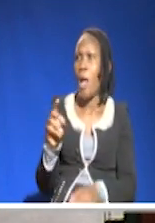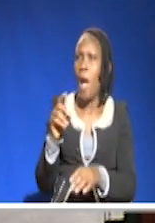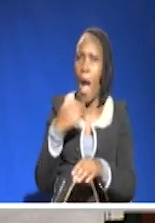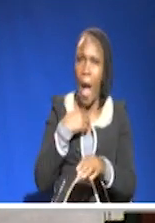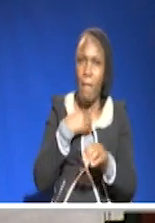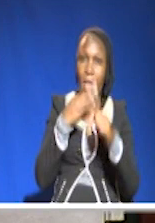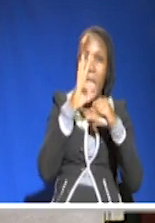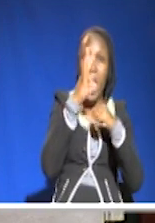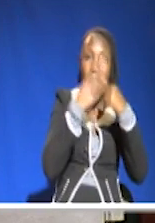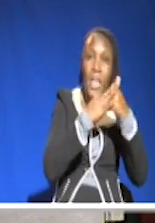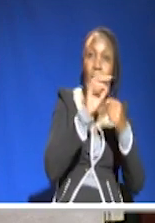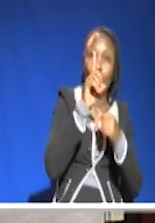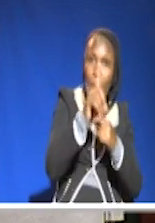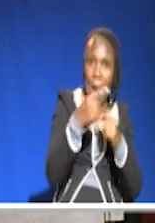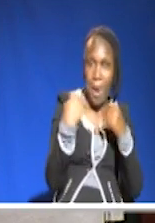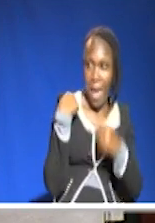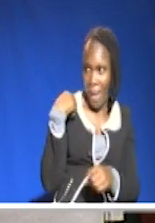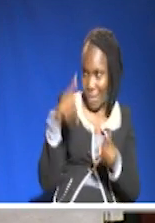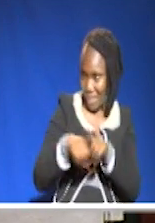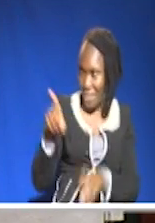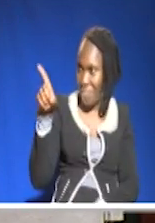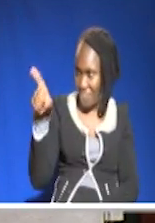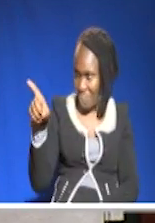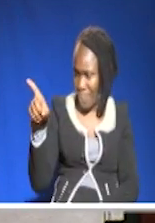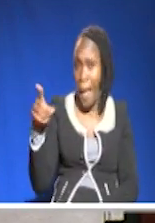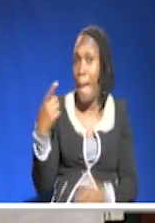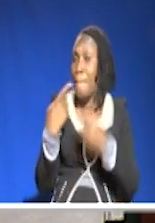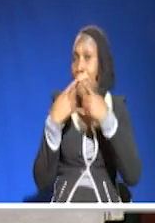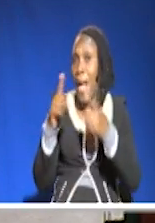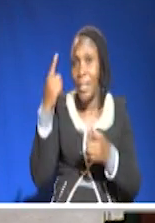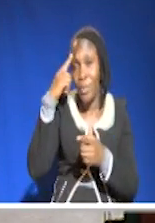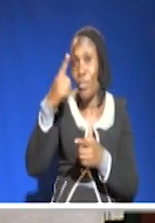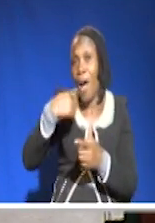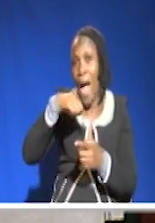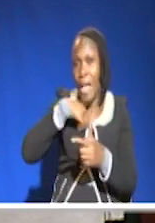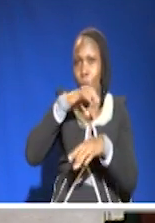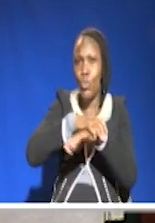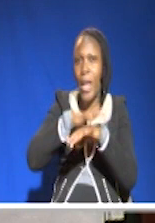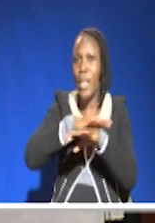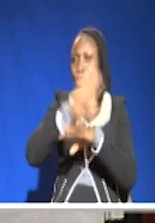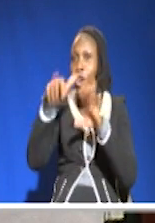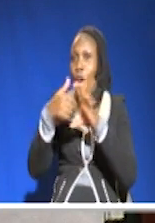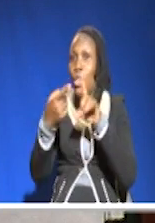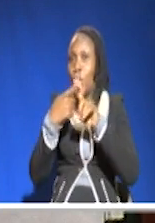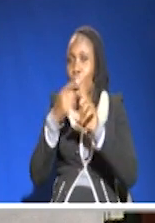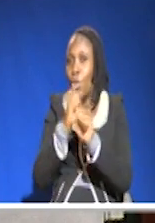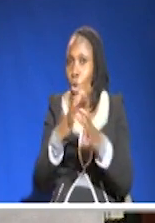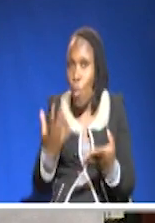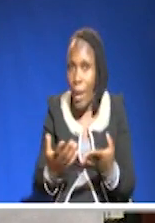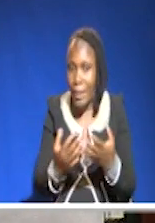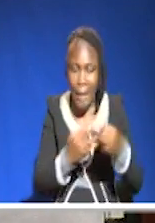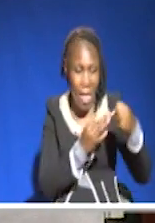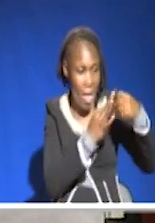81 is our number here. So for us to get the sum of these digits, we must